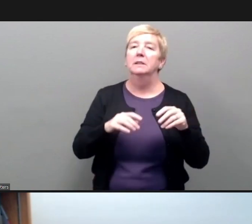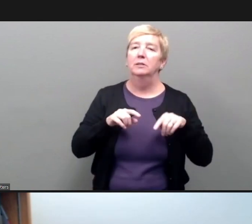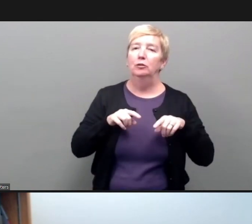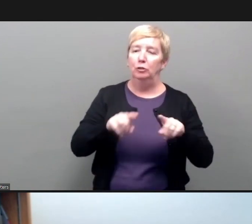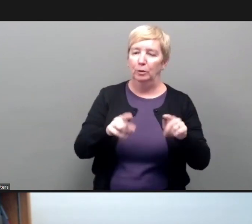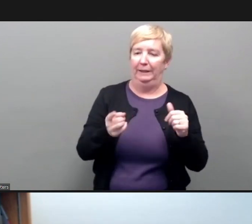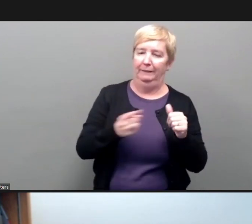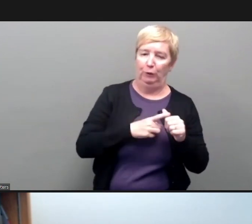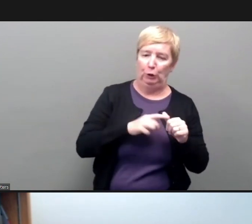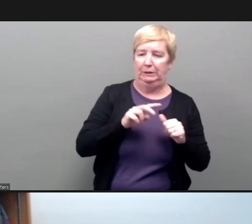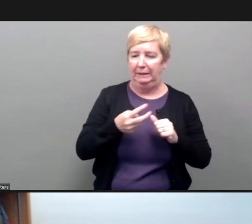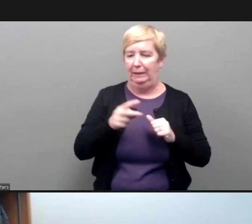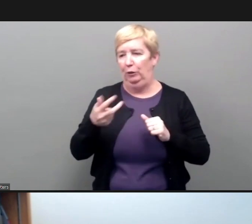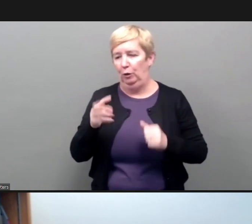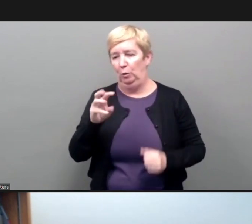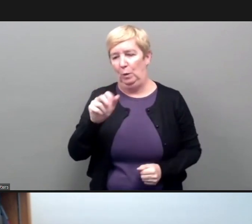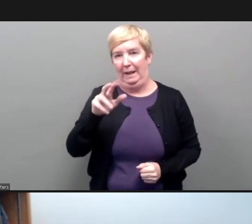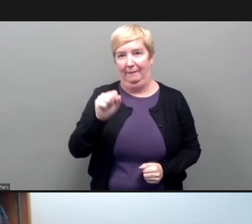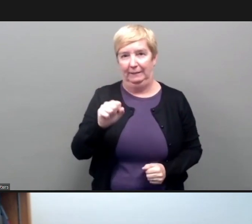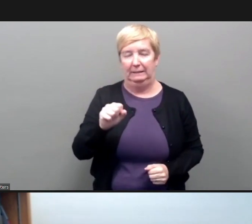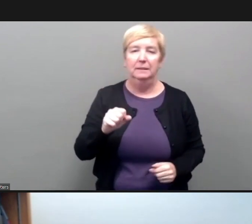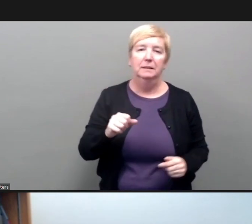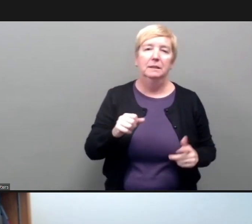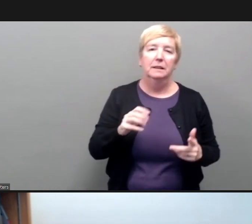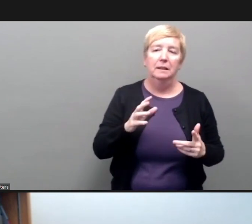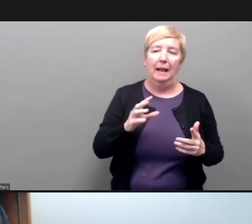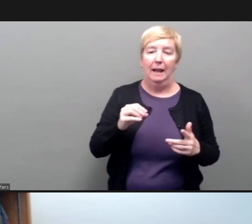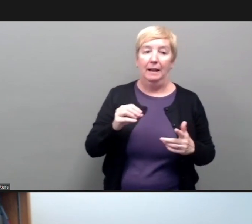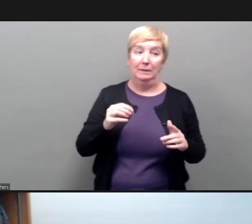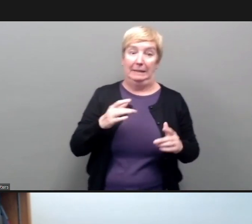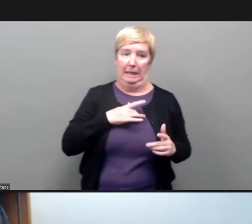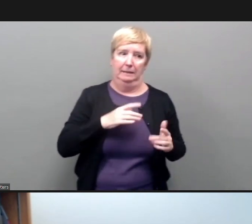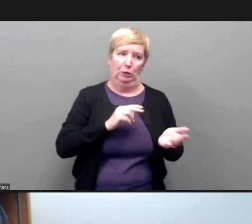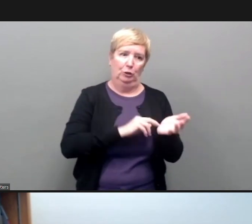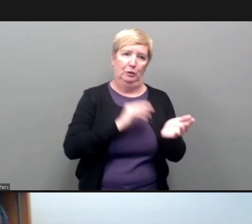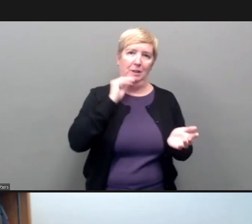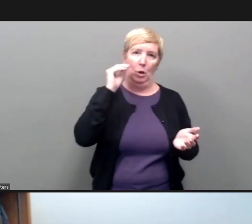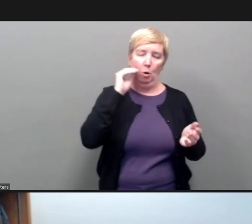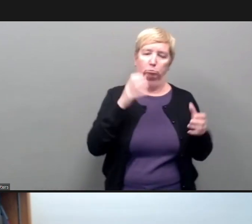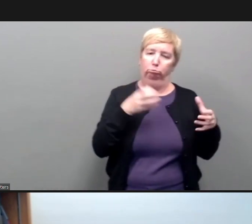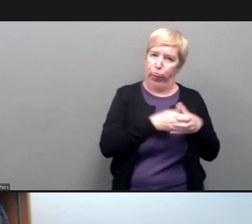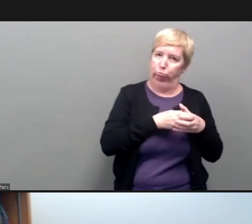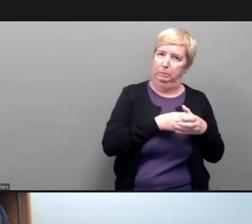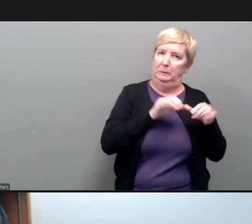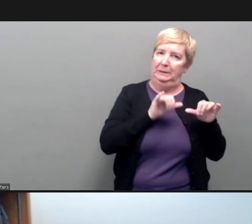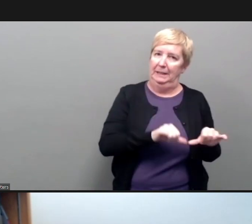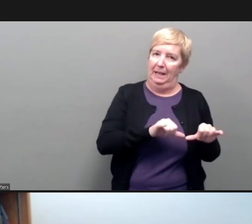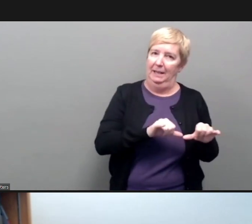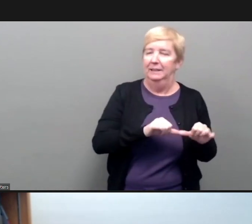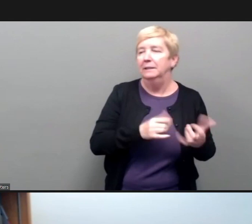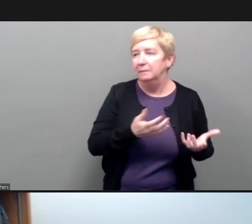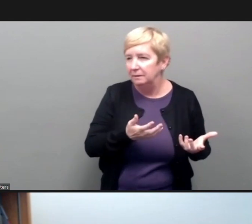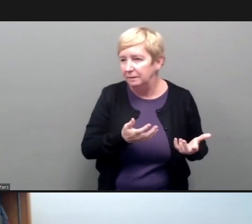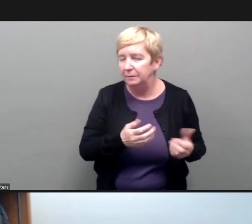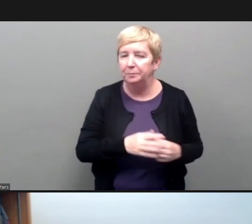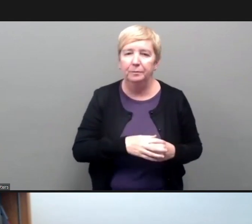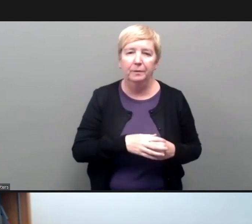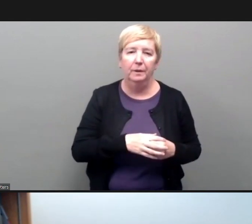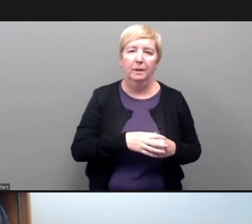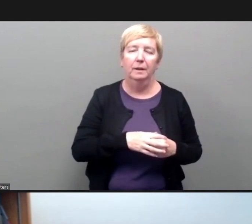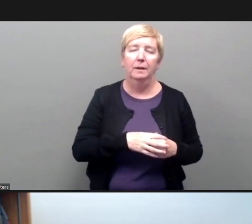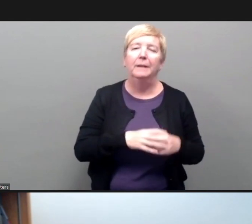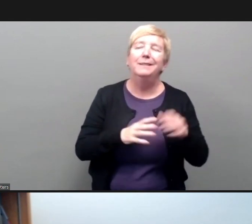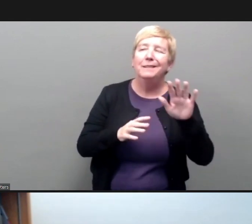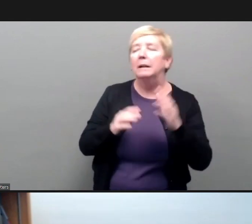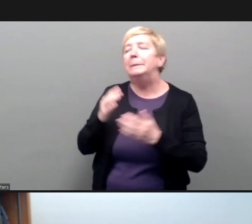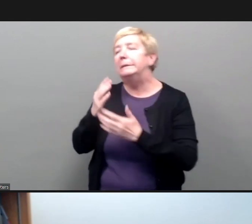with the level of disease in the community, which makes sense because while nursing home residents stay in their nursing home for the most part, unless they're going out for dialysis